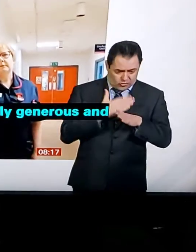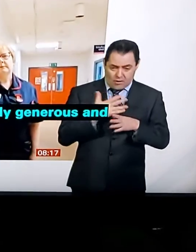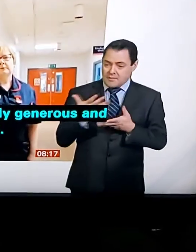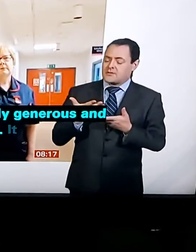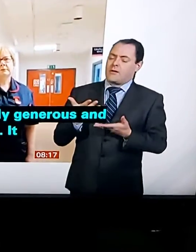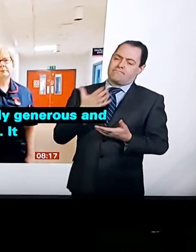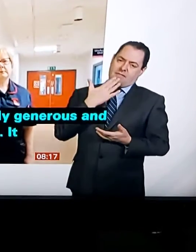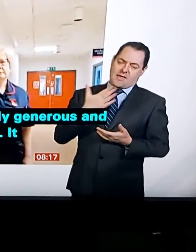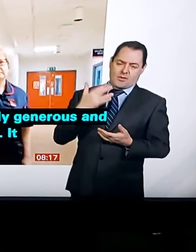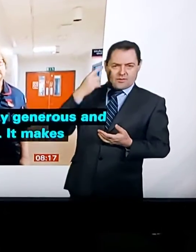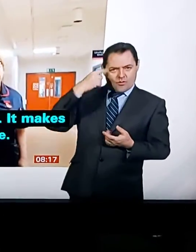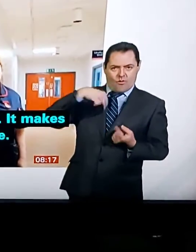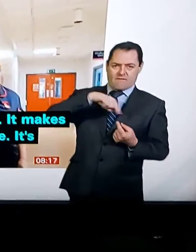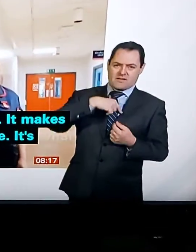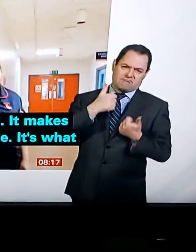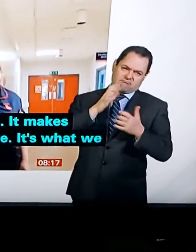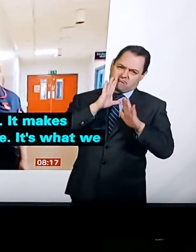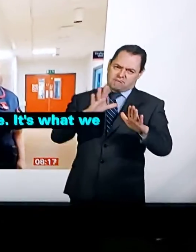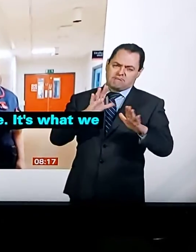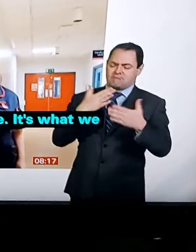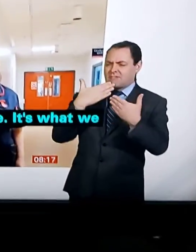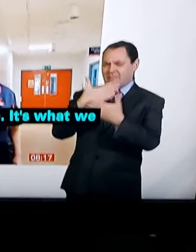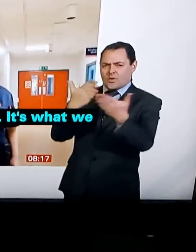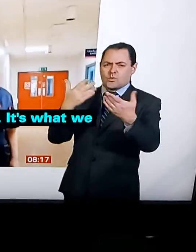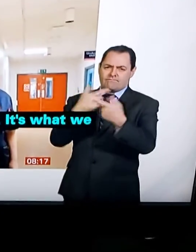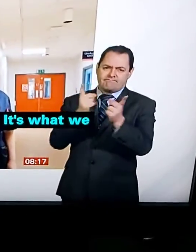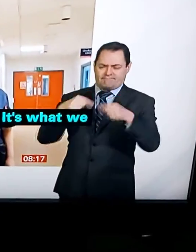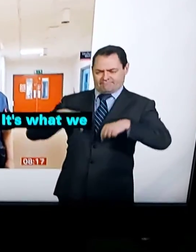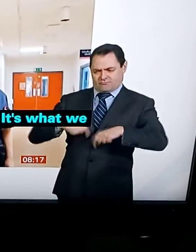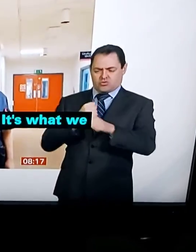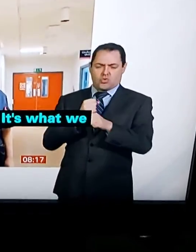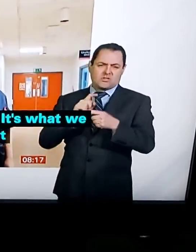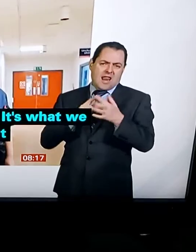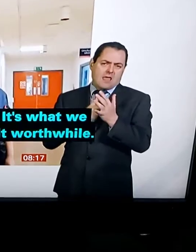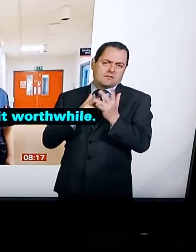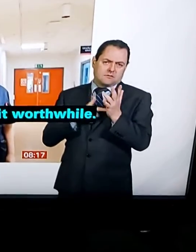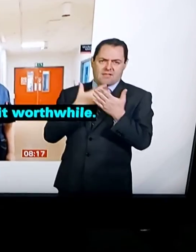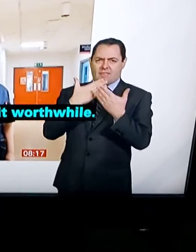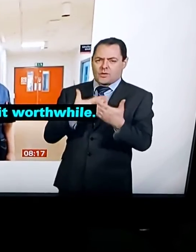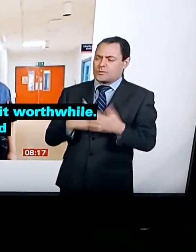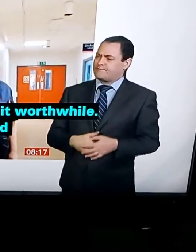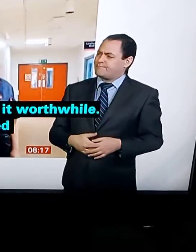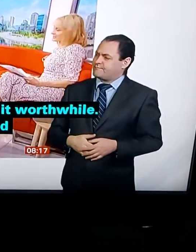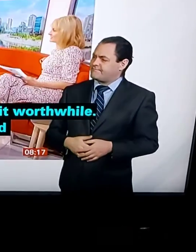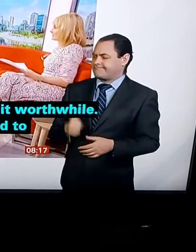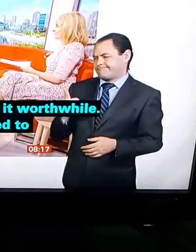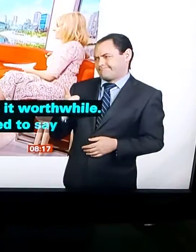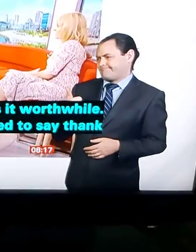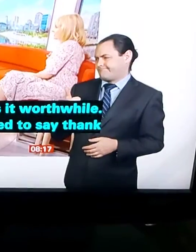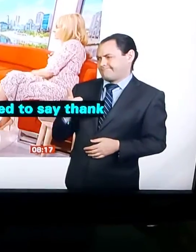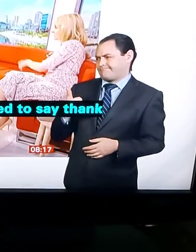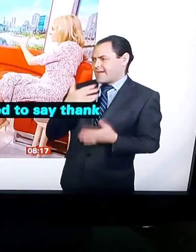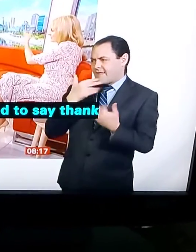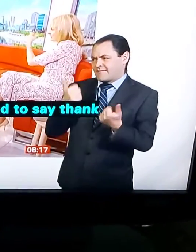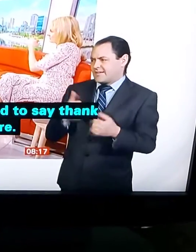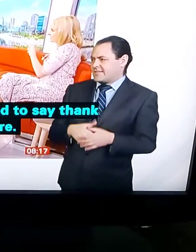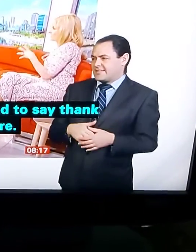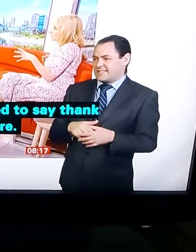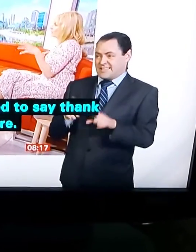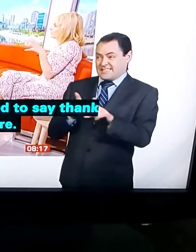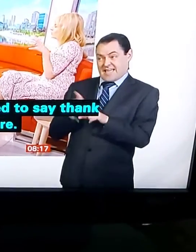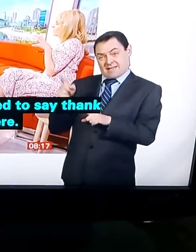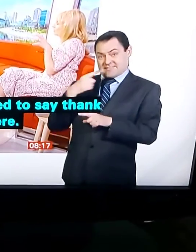basically. It's amazing. We want to say thank you from everybody here at the George Eliot Hospital. Yeah, we do. Oh, I mean, it's lovely, and as he described you as